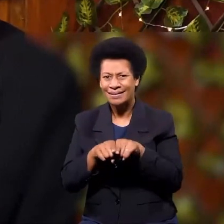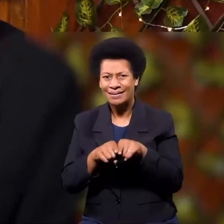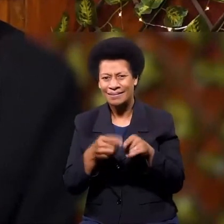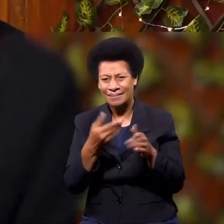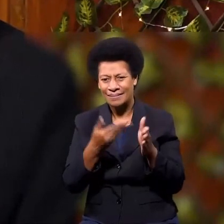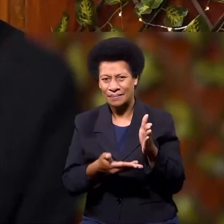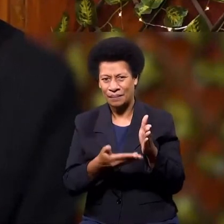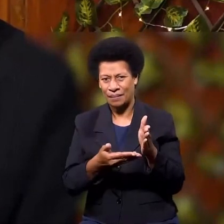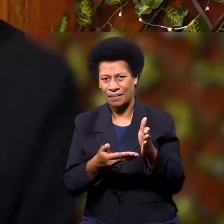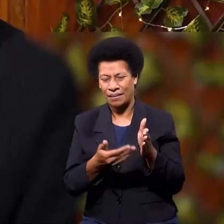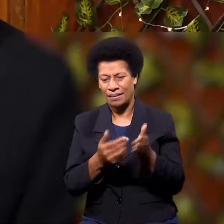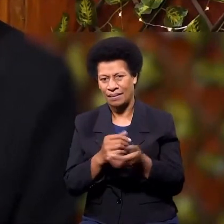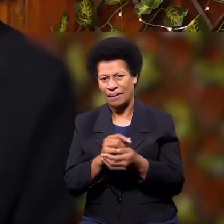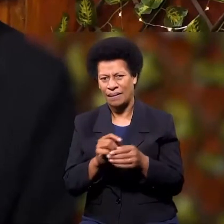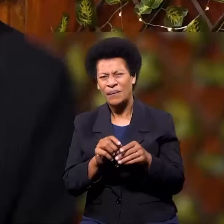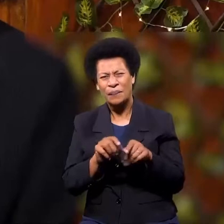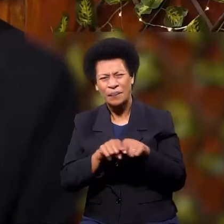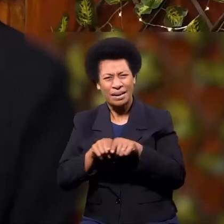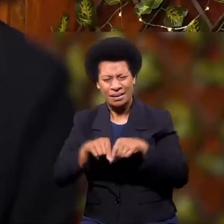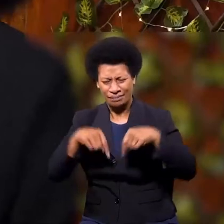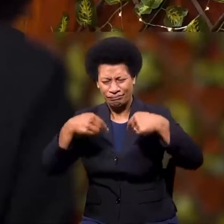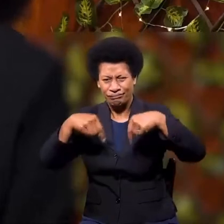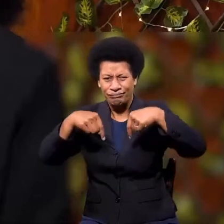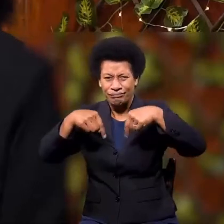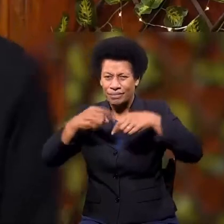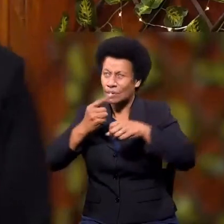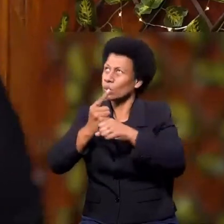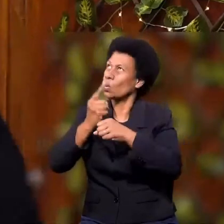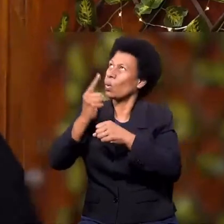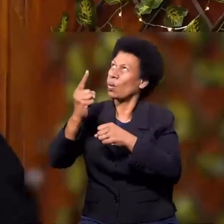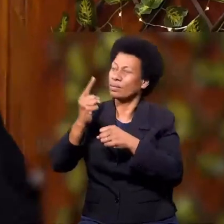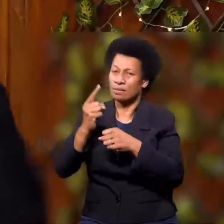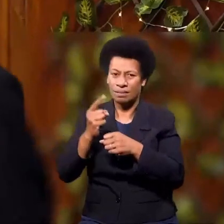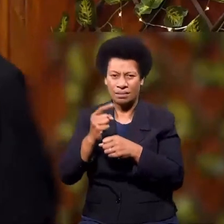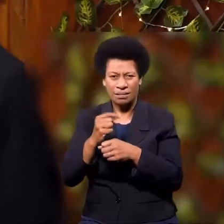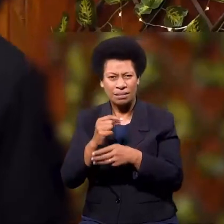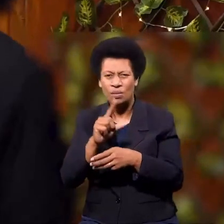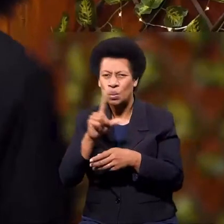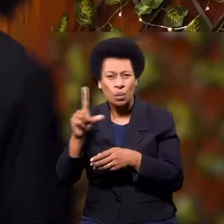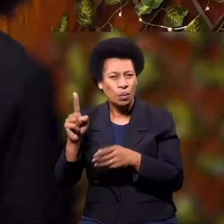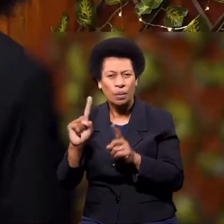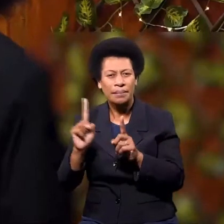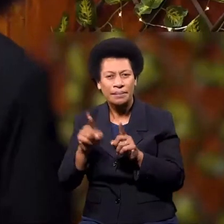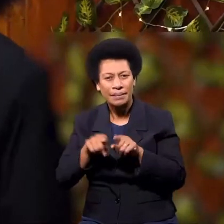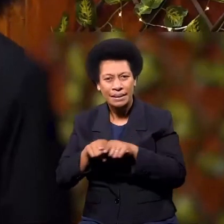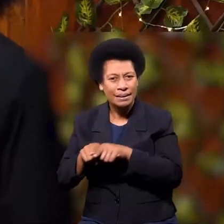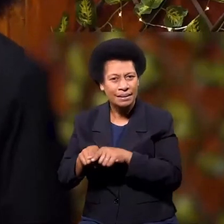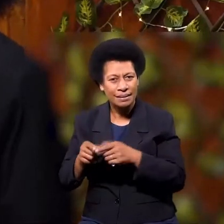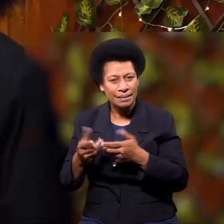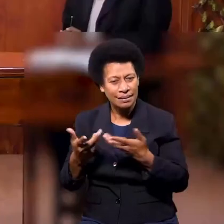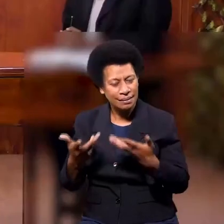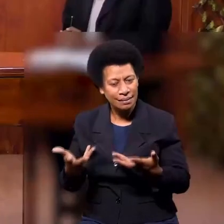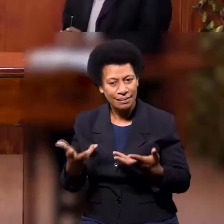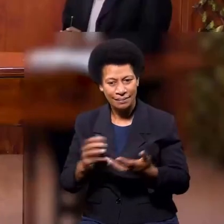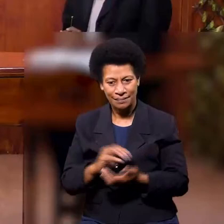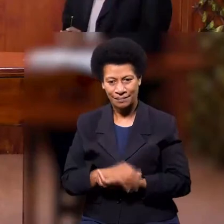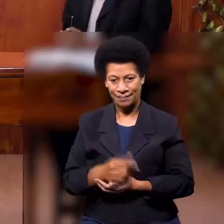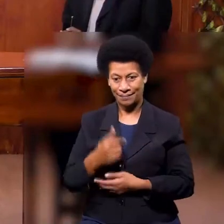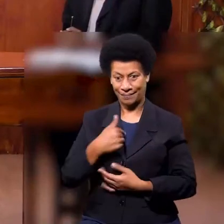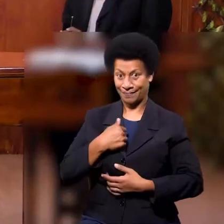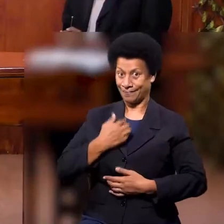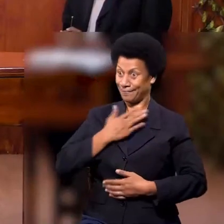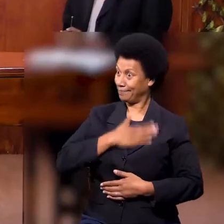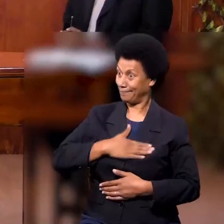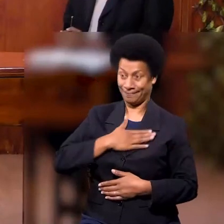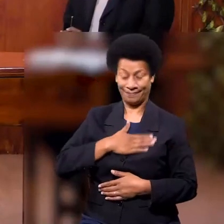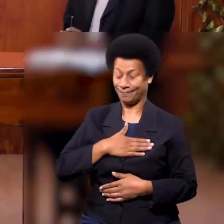God. Miss Williams, yes. What does it mean to fear the Lord your God? What does it mean? Okay, I